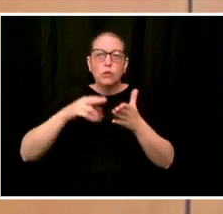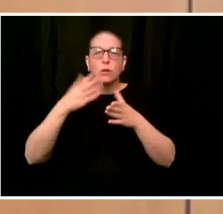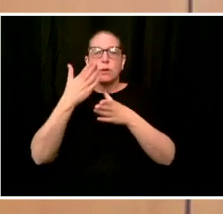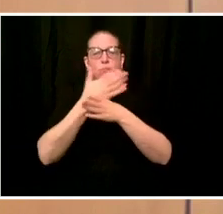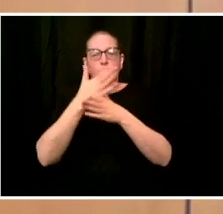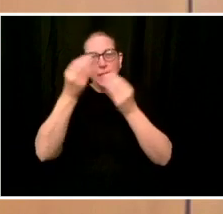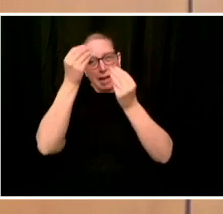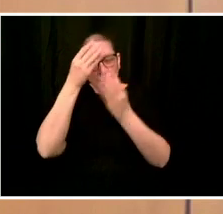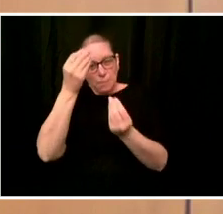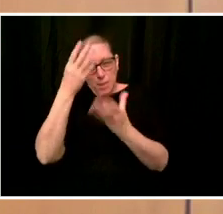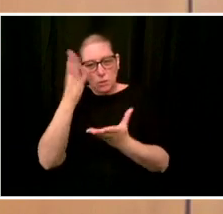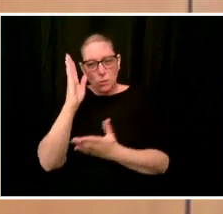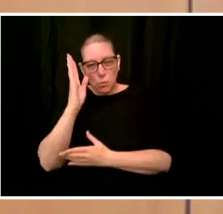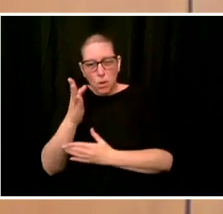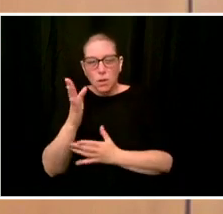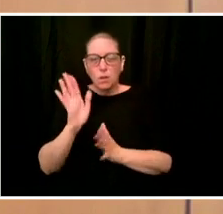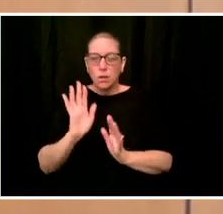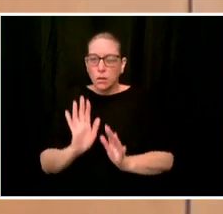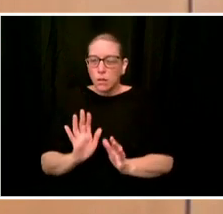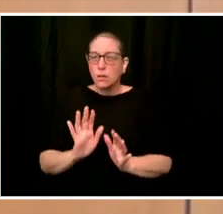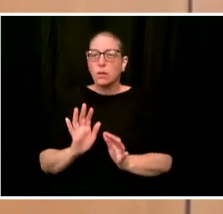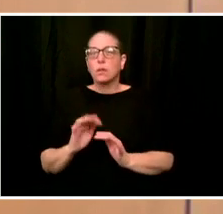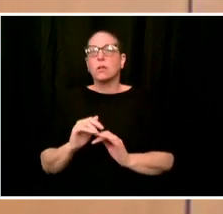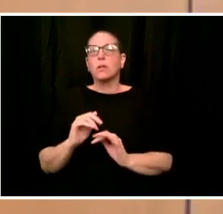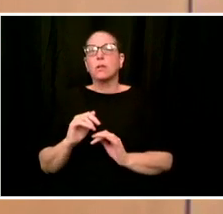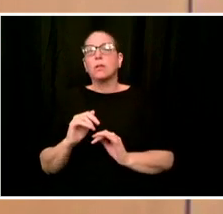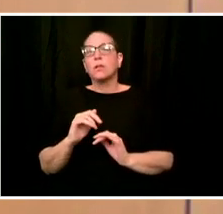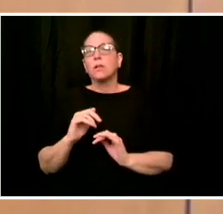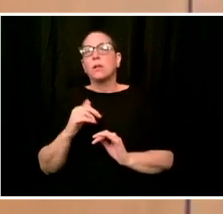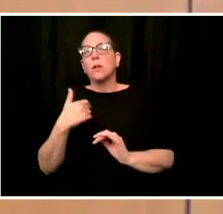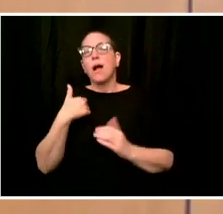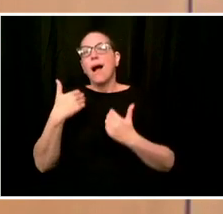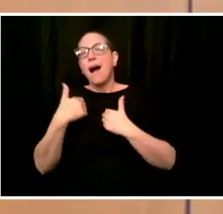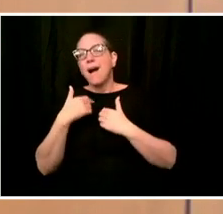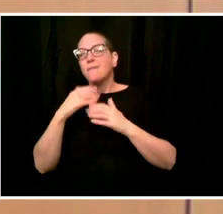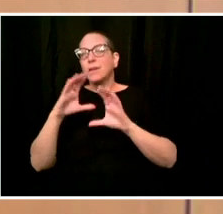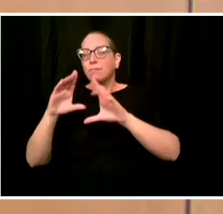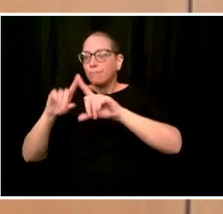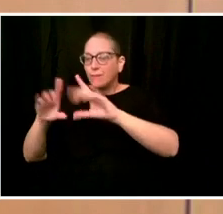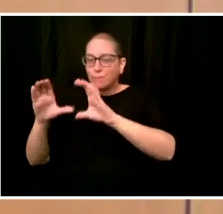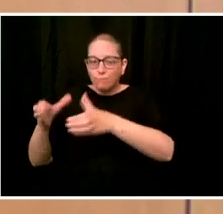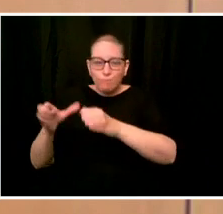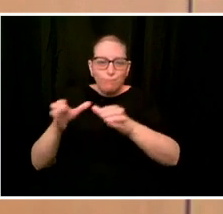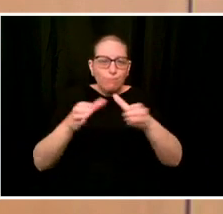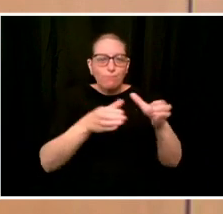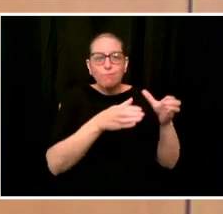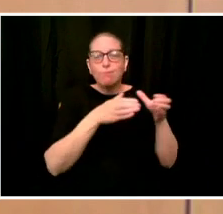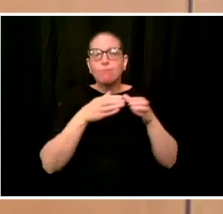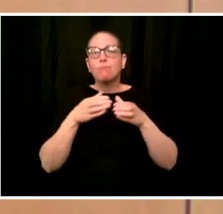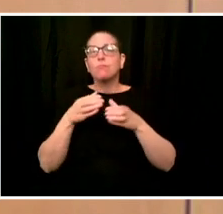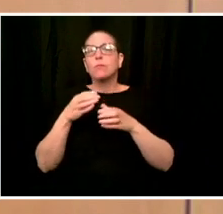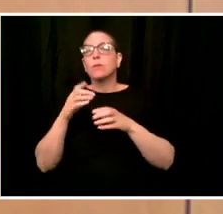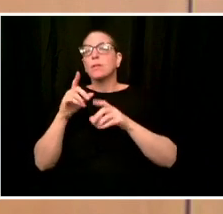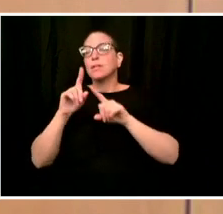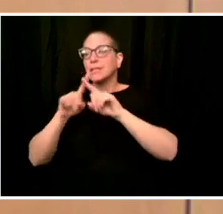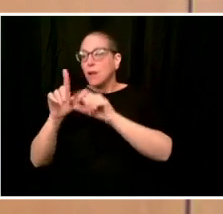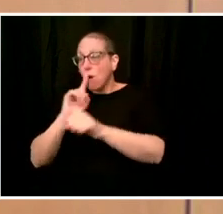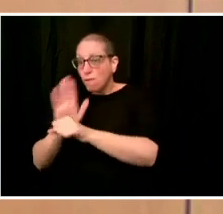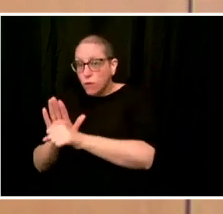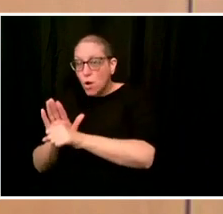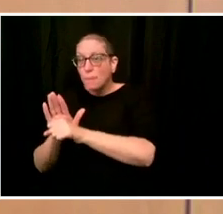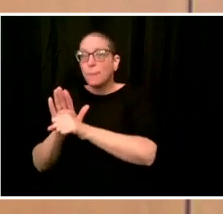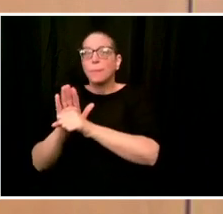probables, and what we technically call excess mortality, which is the number of deaths that are